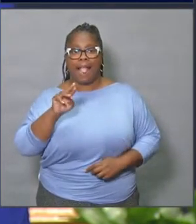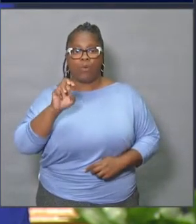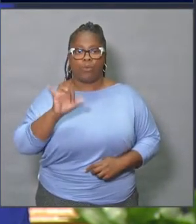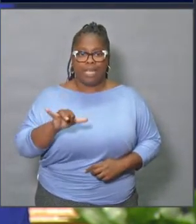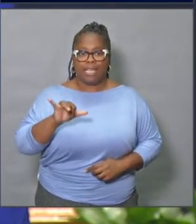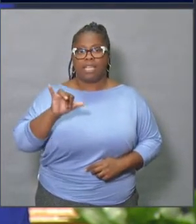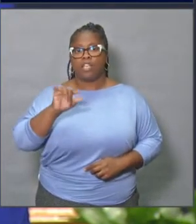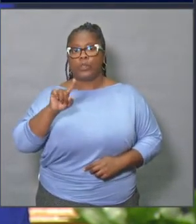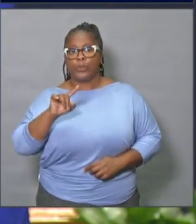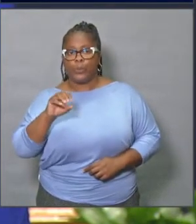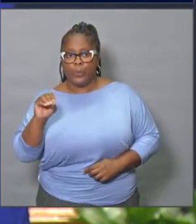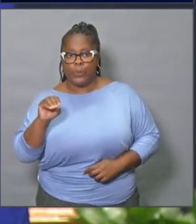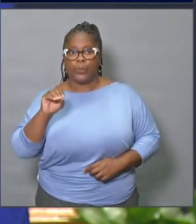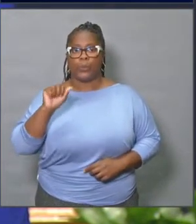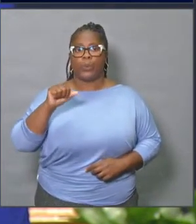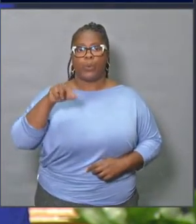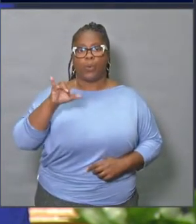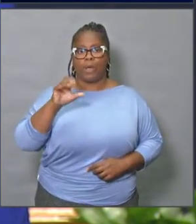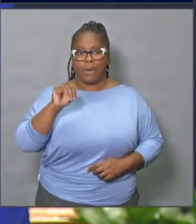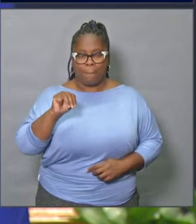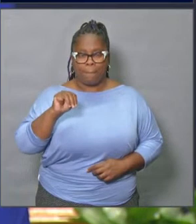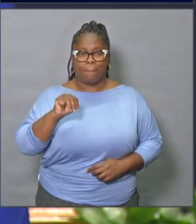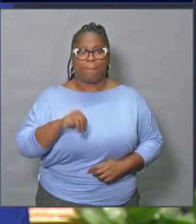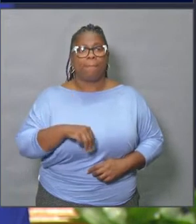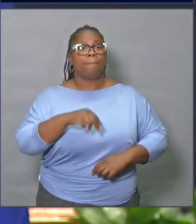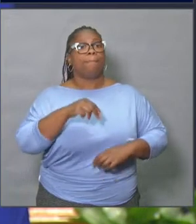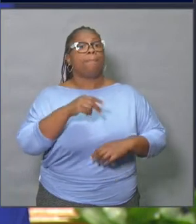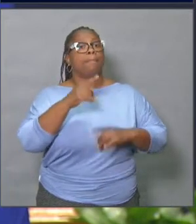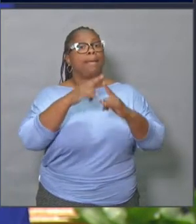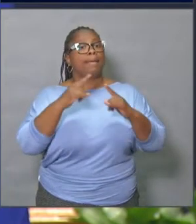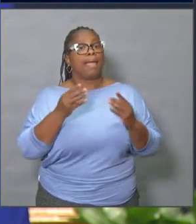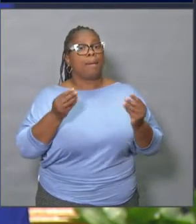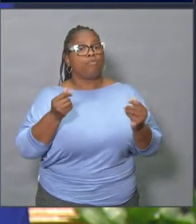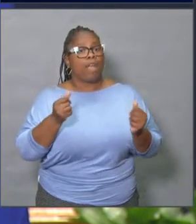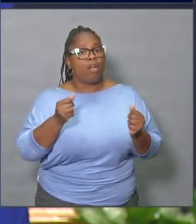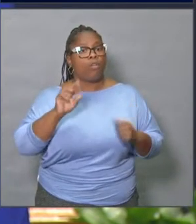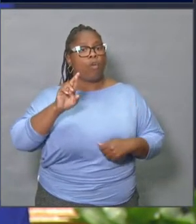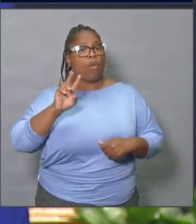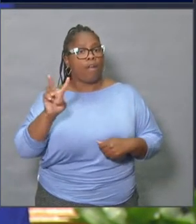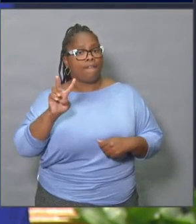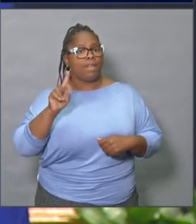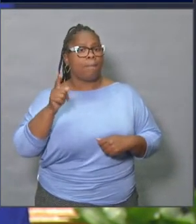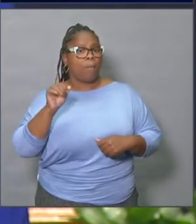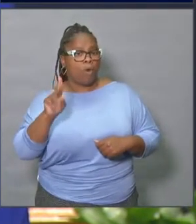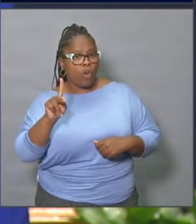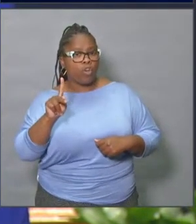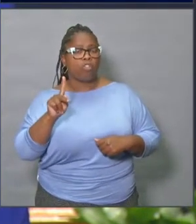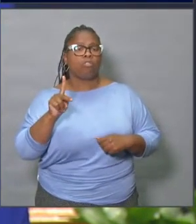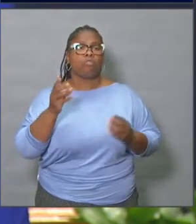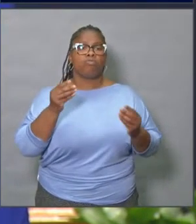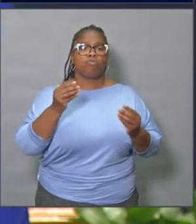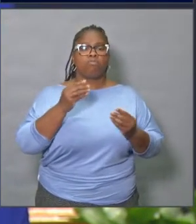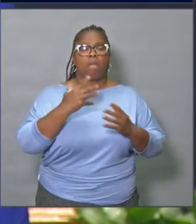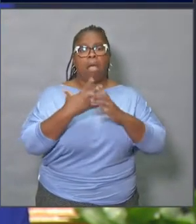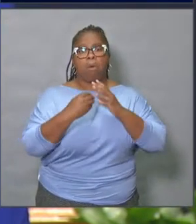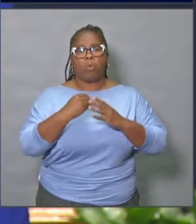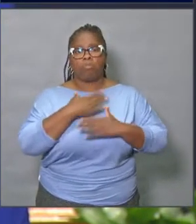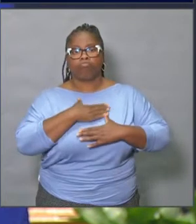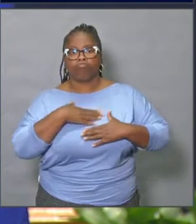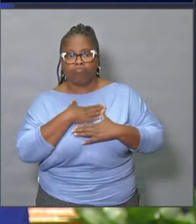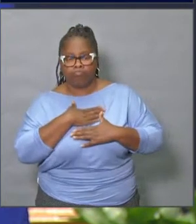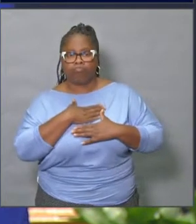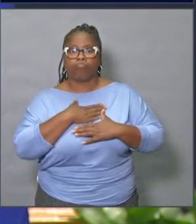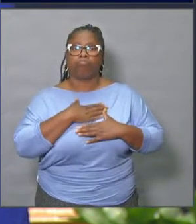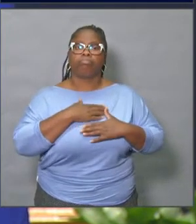aquariums, campgrounds, RV parks, and outdoor recreation. That includes swimming pools, music, film, and